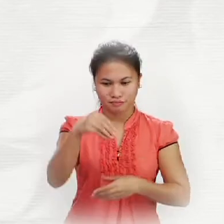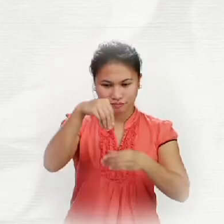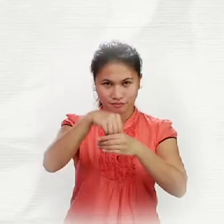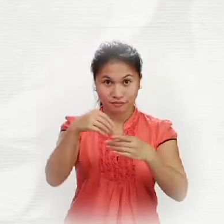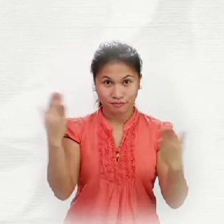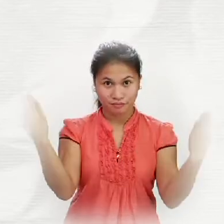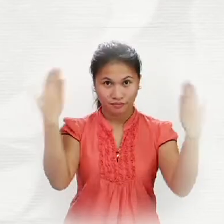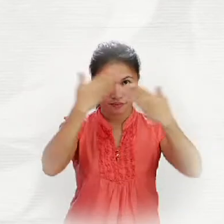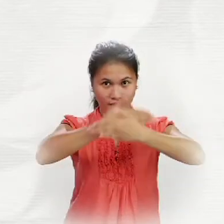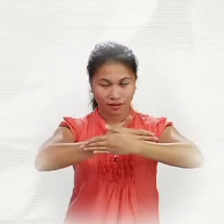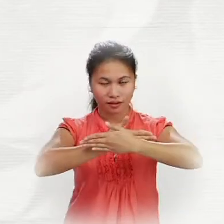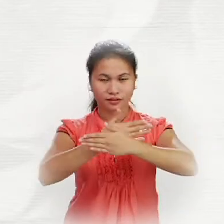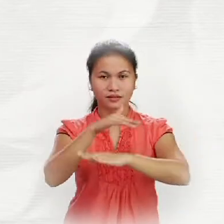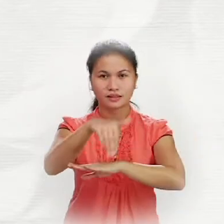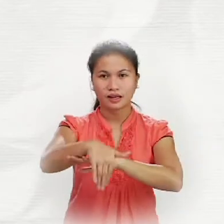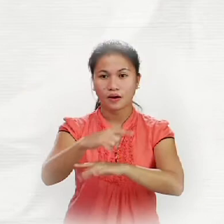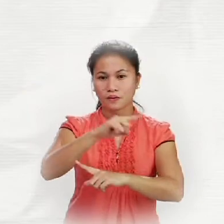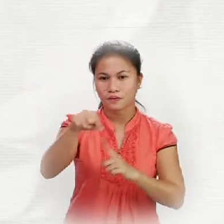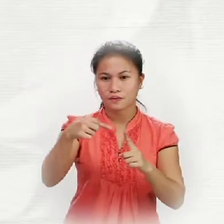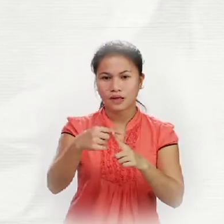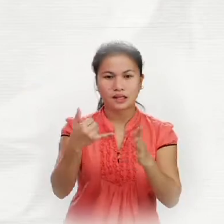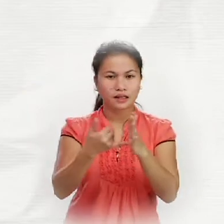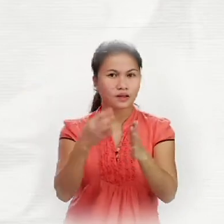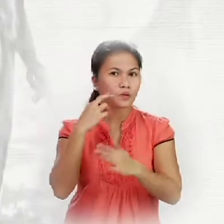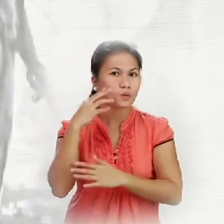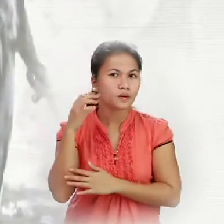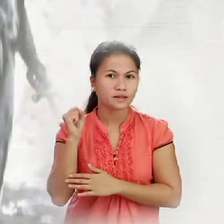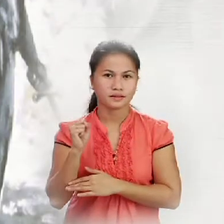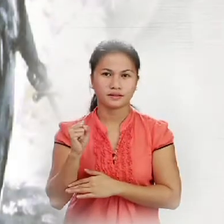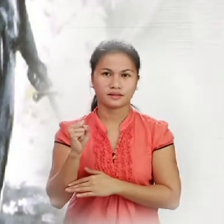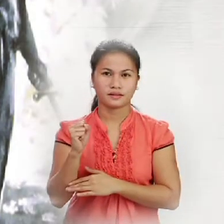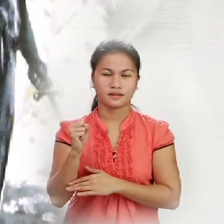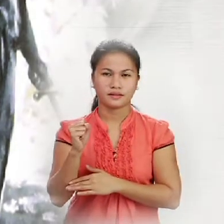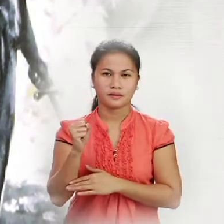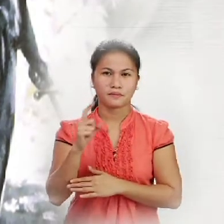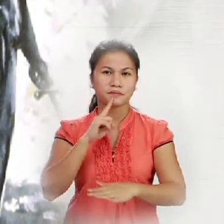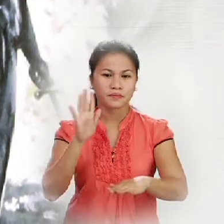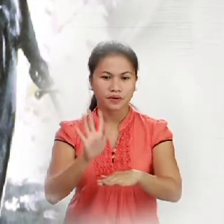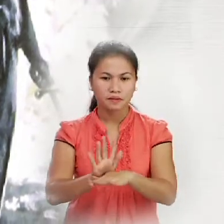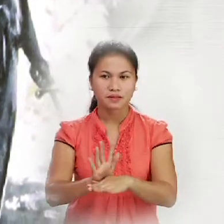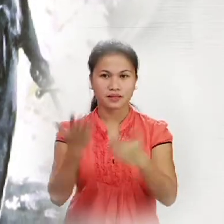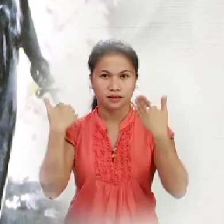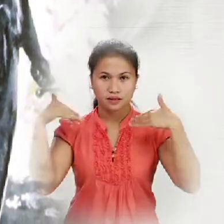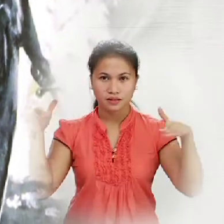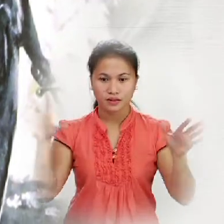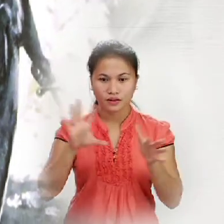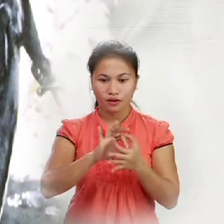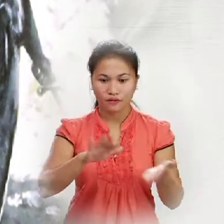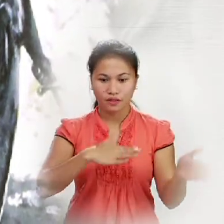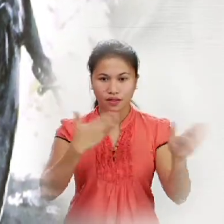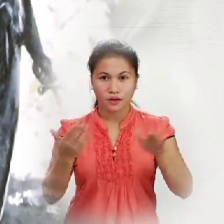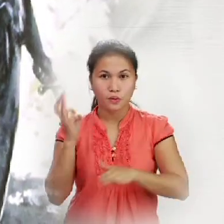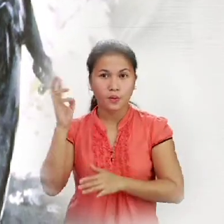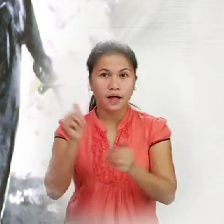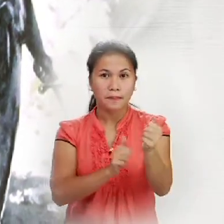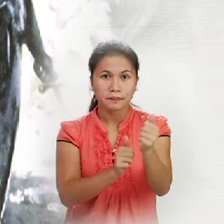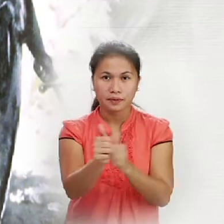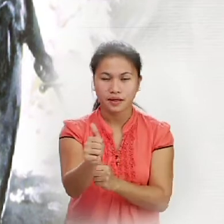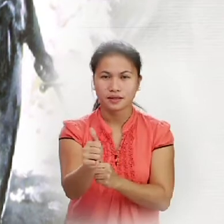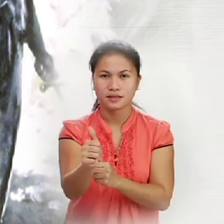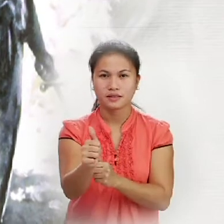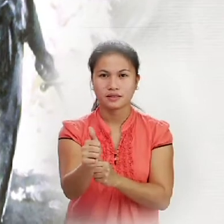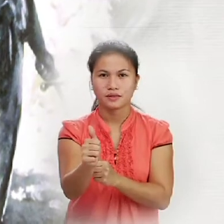night when it was promised that the angel of death would pass, but